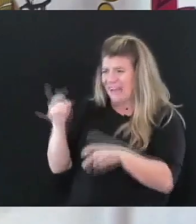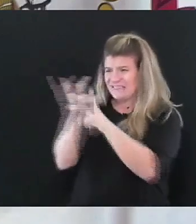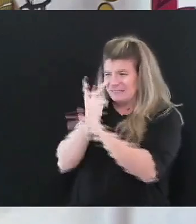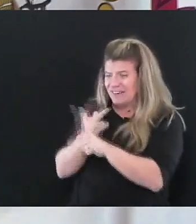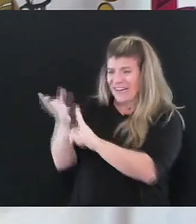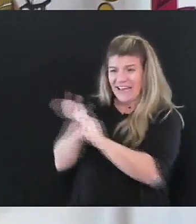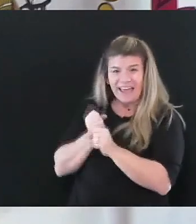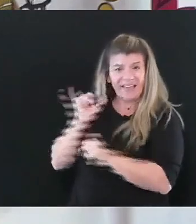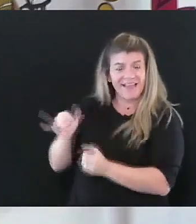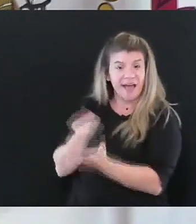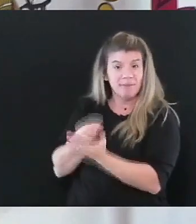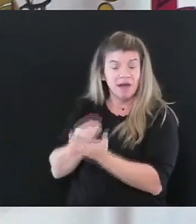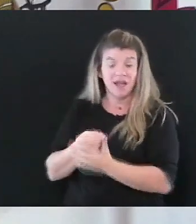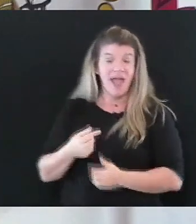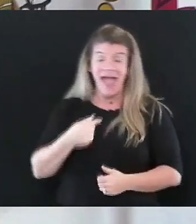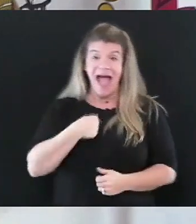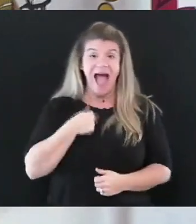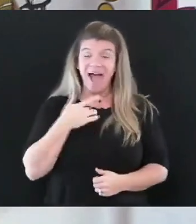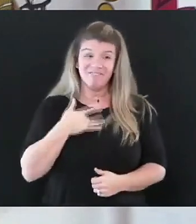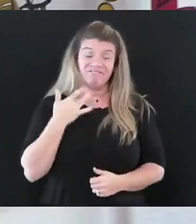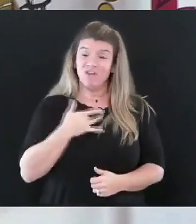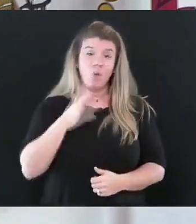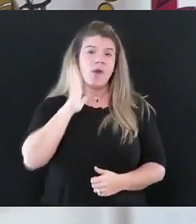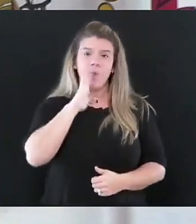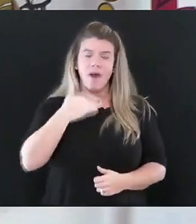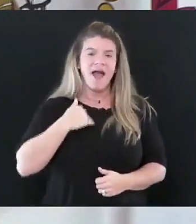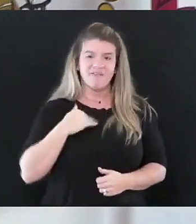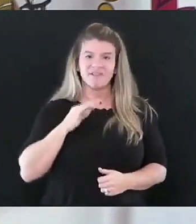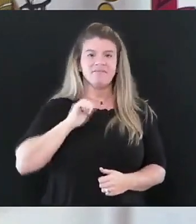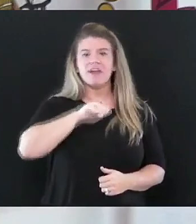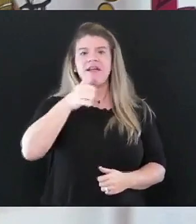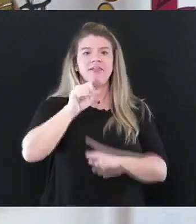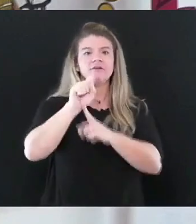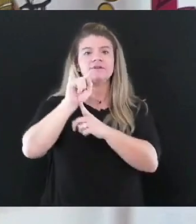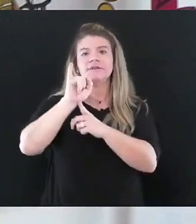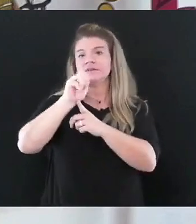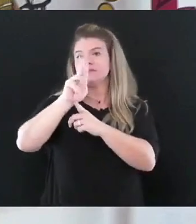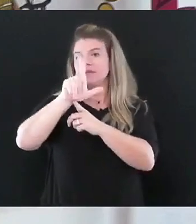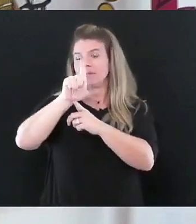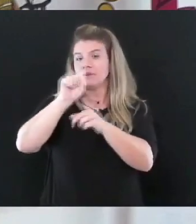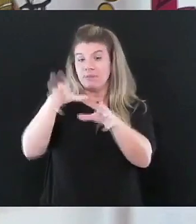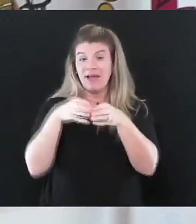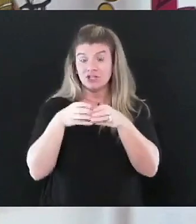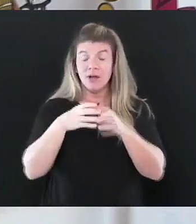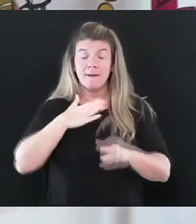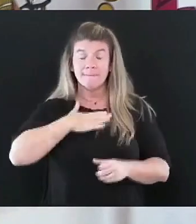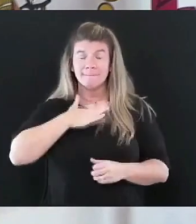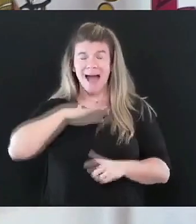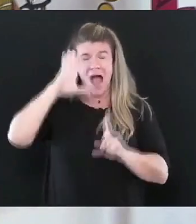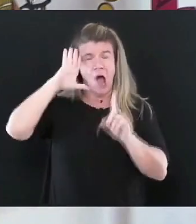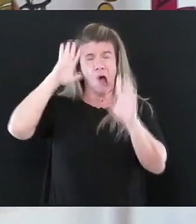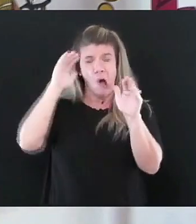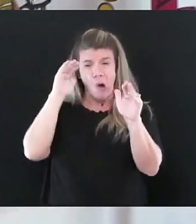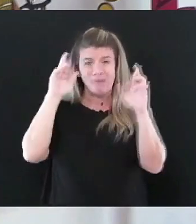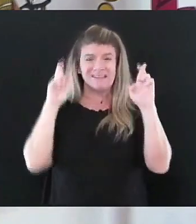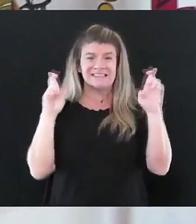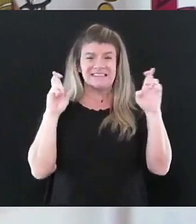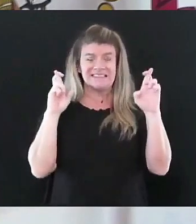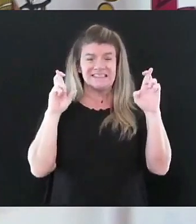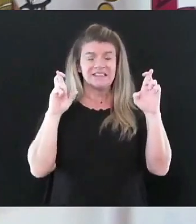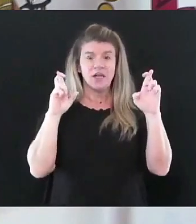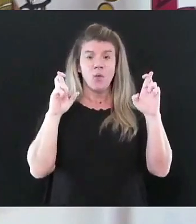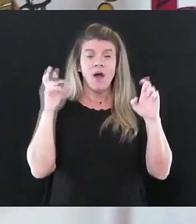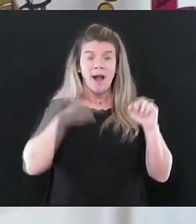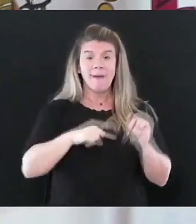I truly believe that there'll be another stimulus package come. It'll come, I hope it will come almost